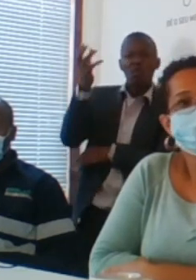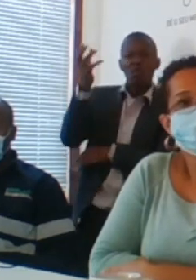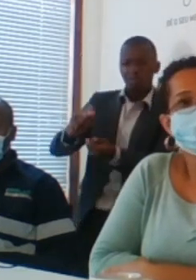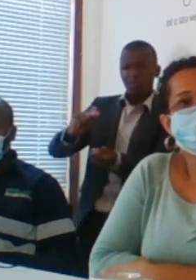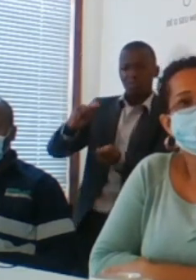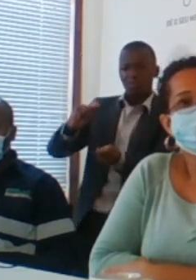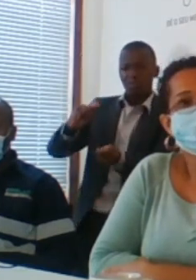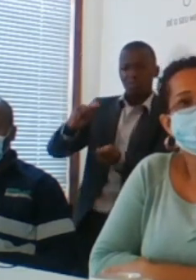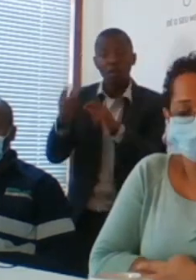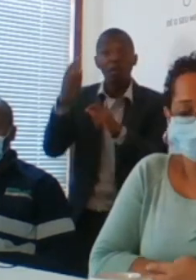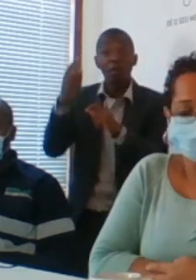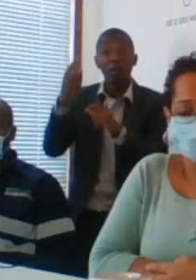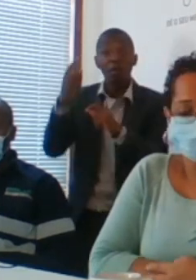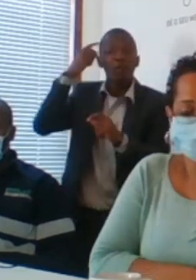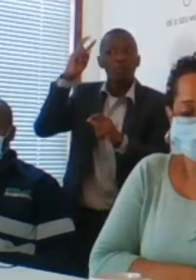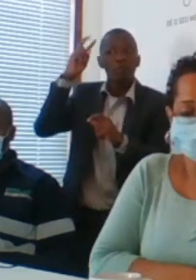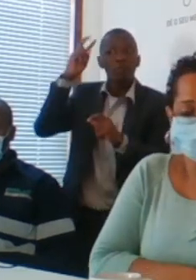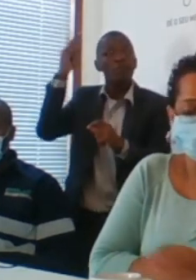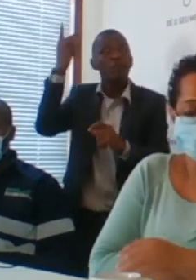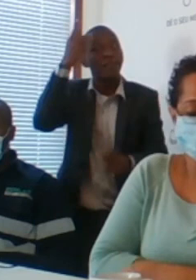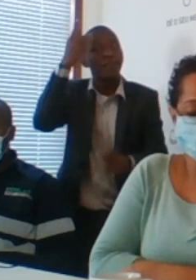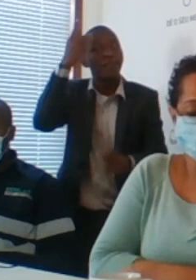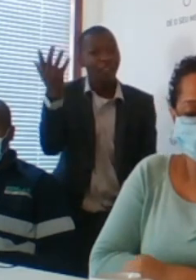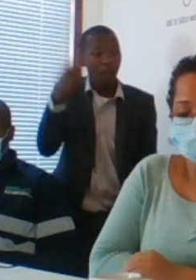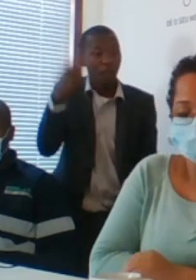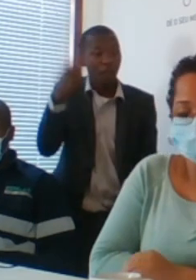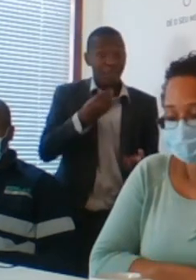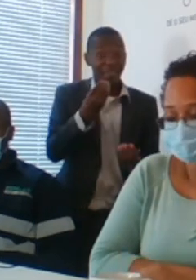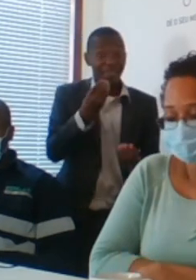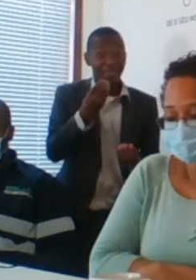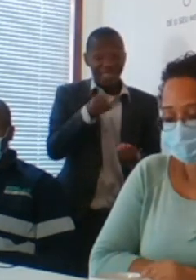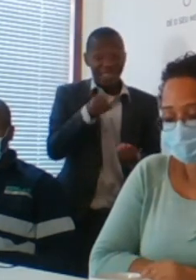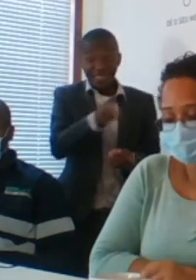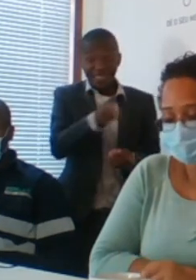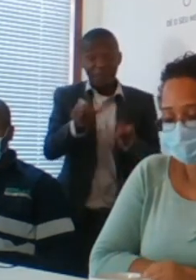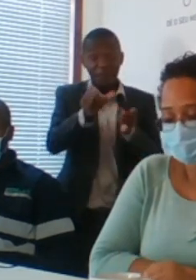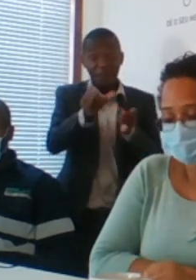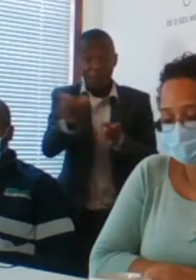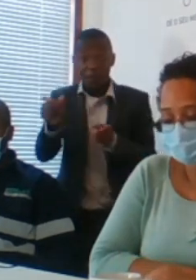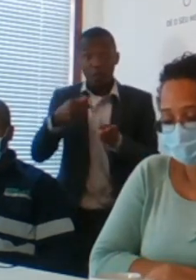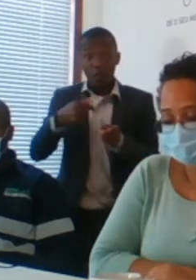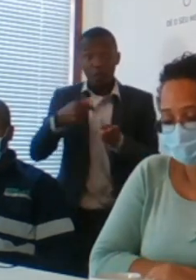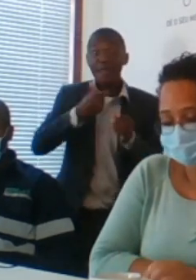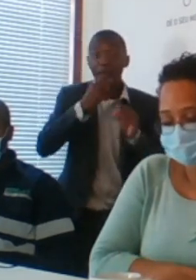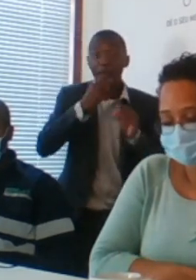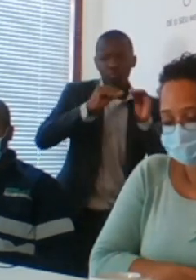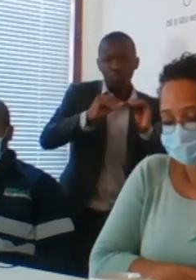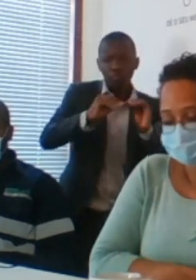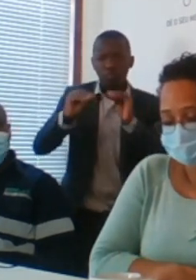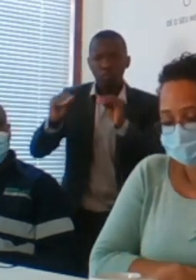people's minds, and also teaching English would open up opportunities for many people